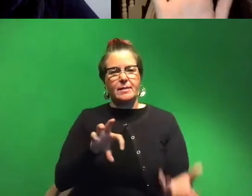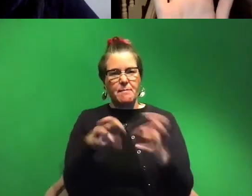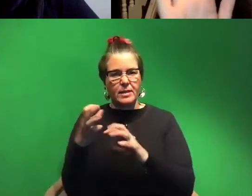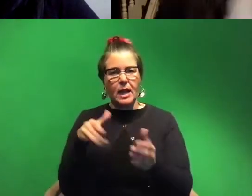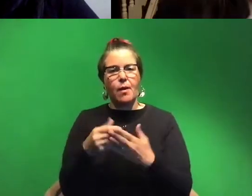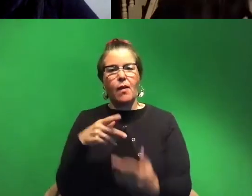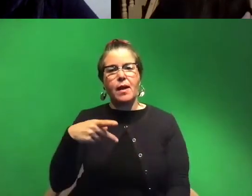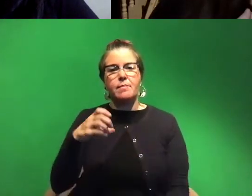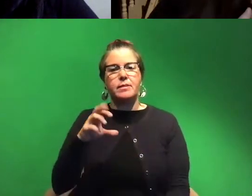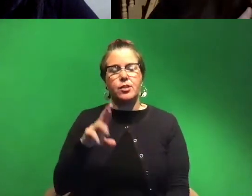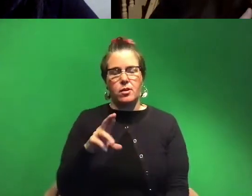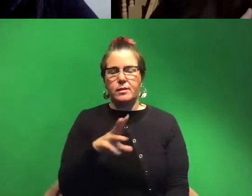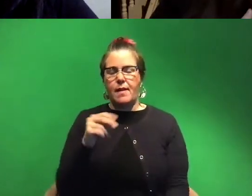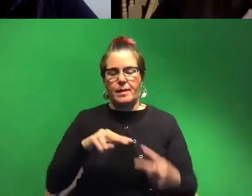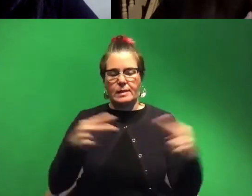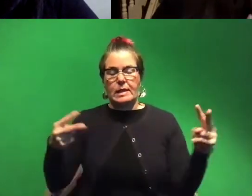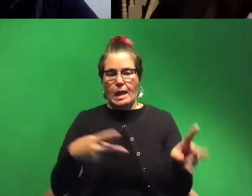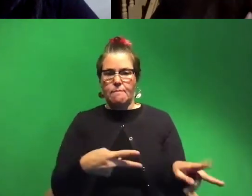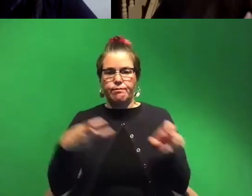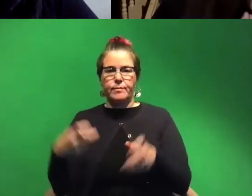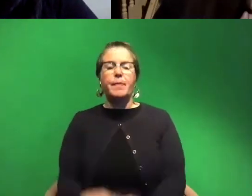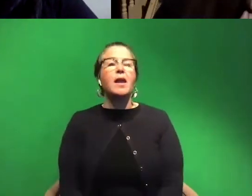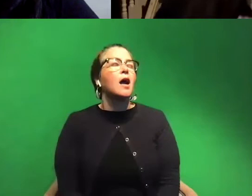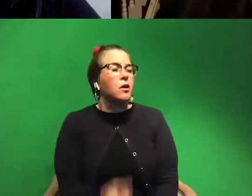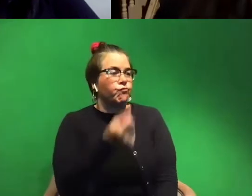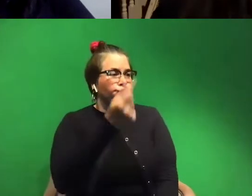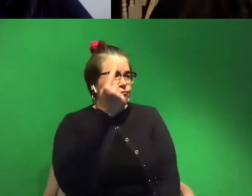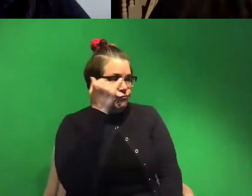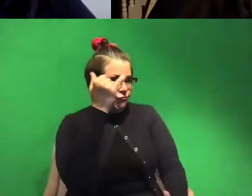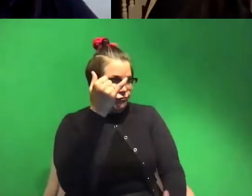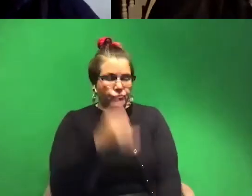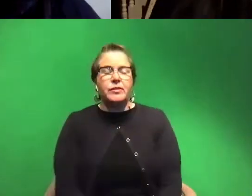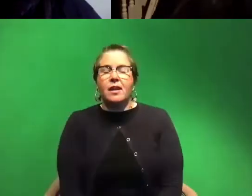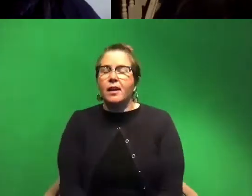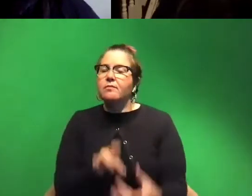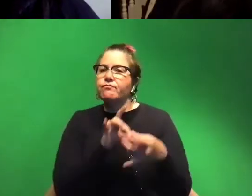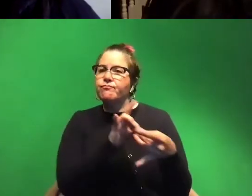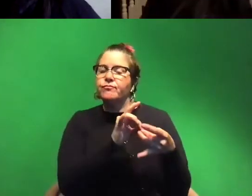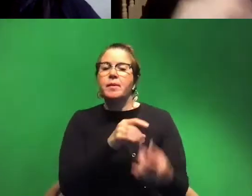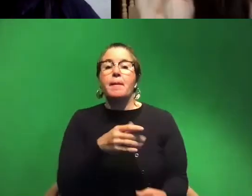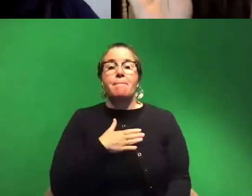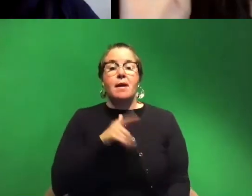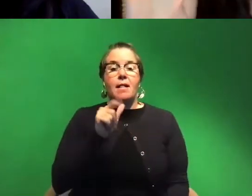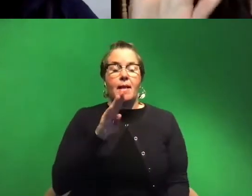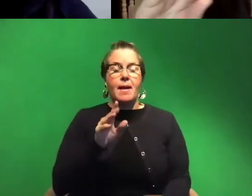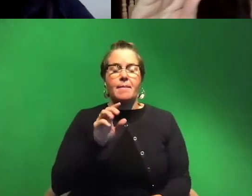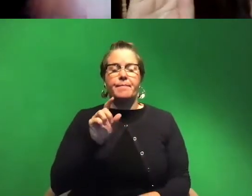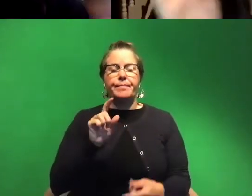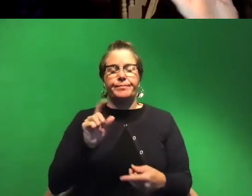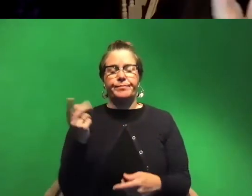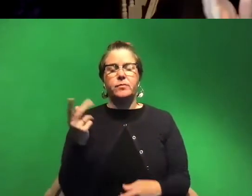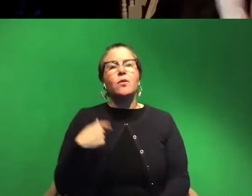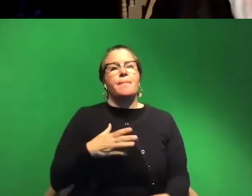and the DNA extractants. I relate so much. So my lab mate, so okay, a little bit of